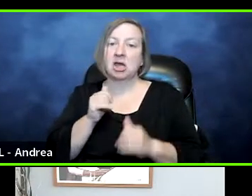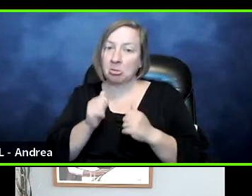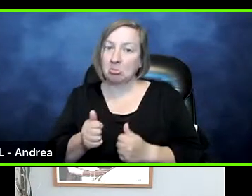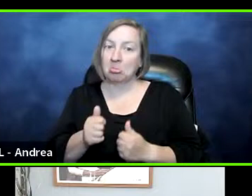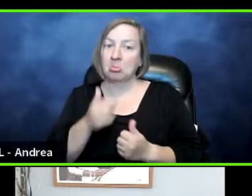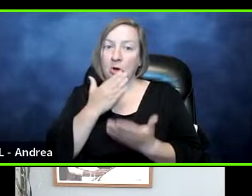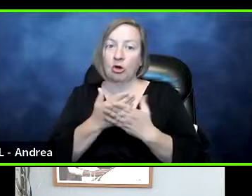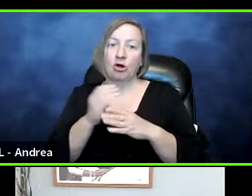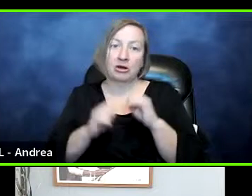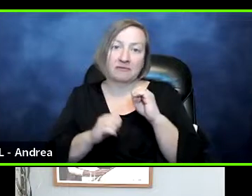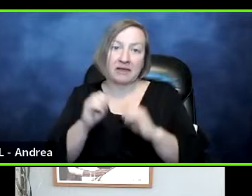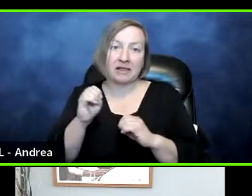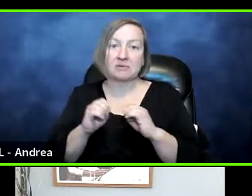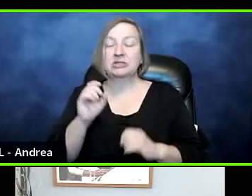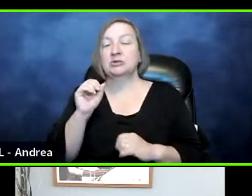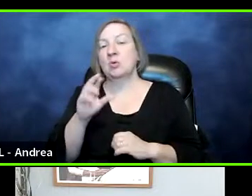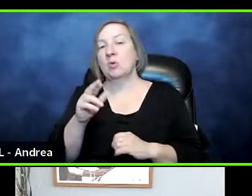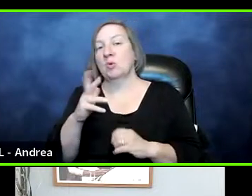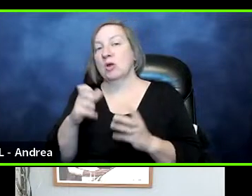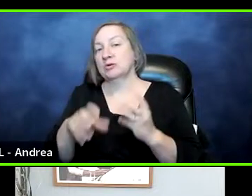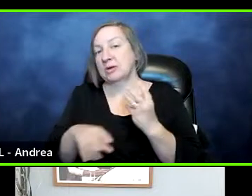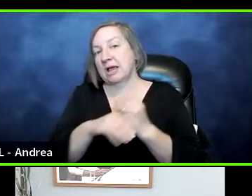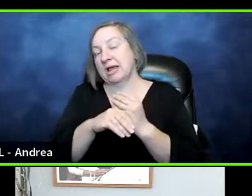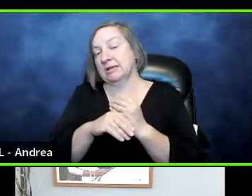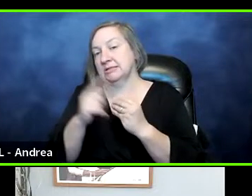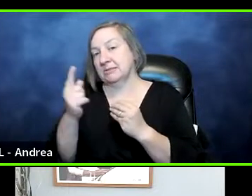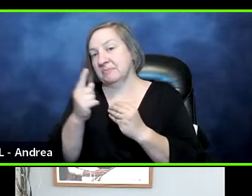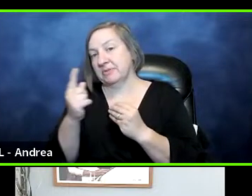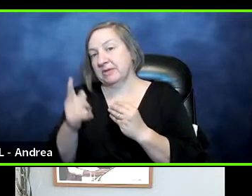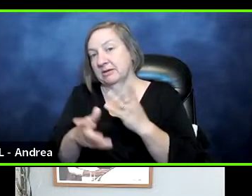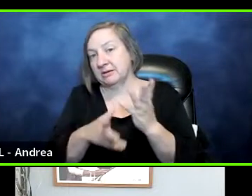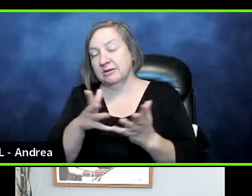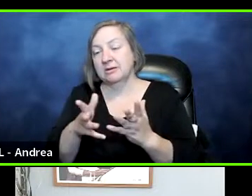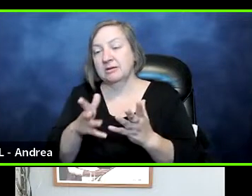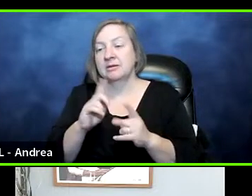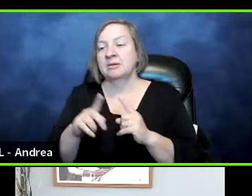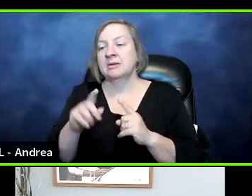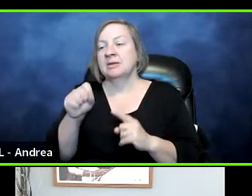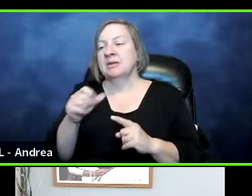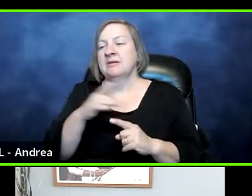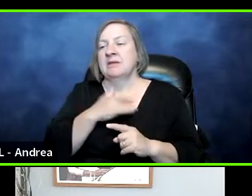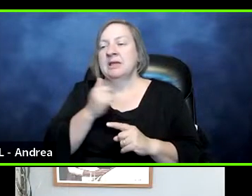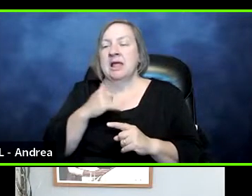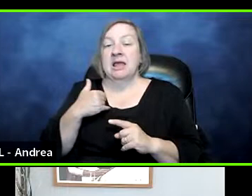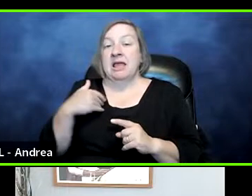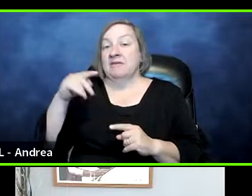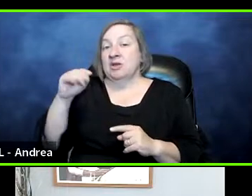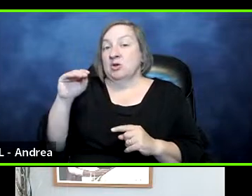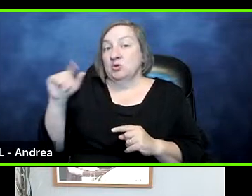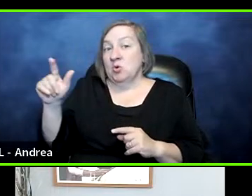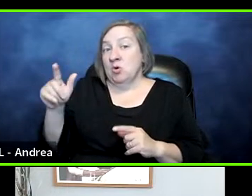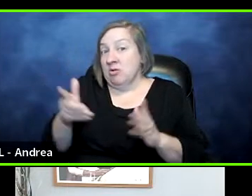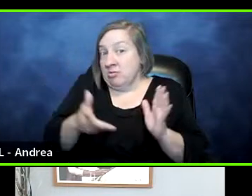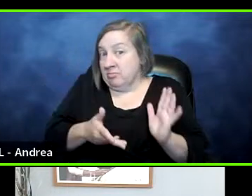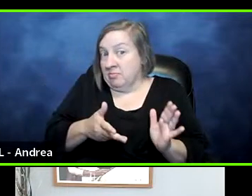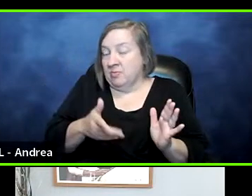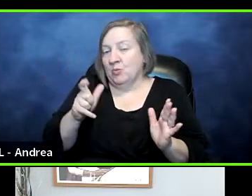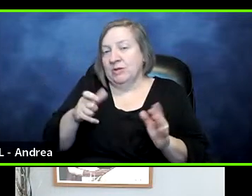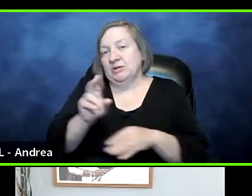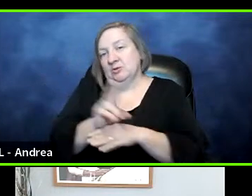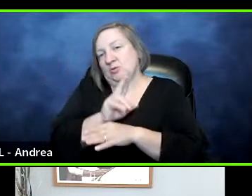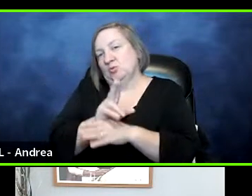good evaluation of it, or if you want to add something. But yeah, it feels like we got a tool, and we just got to use